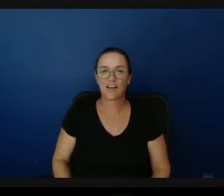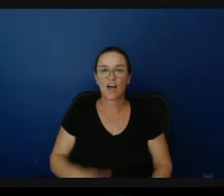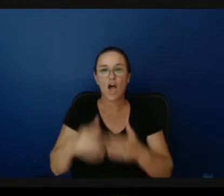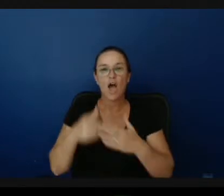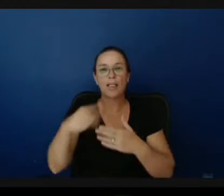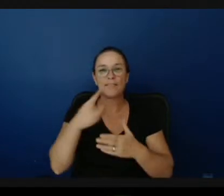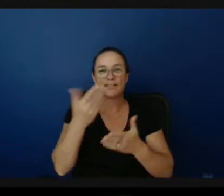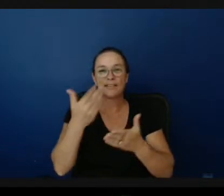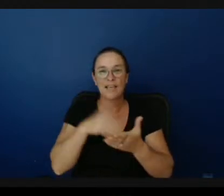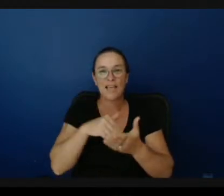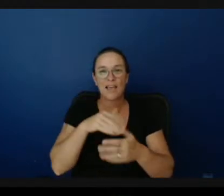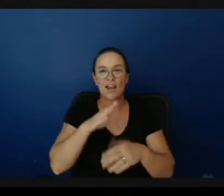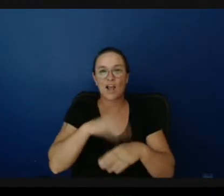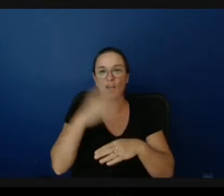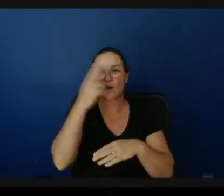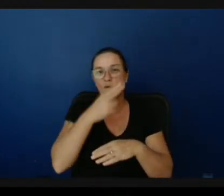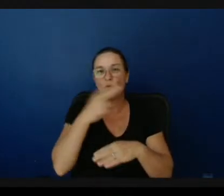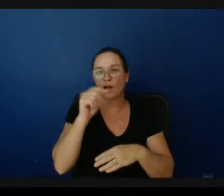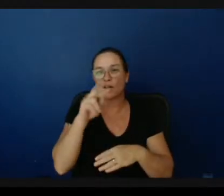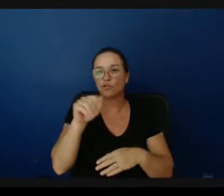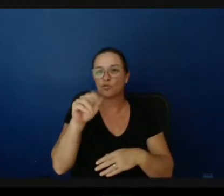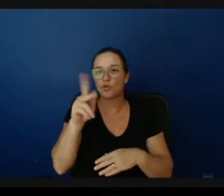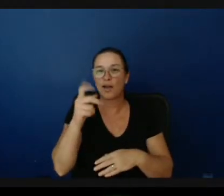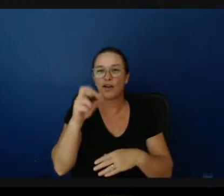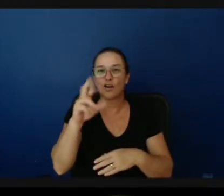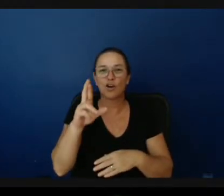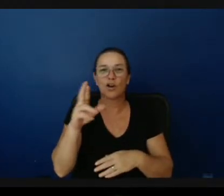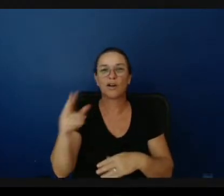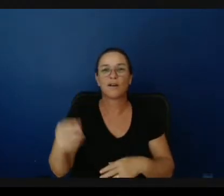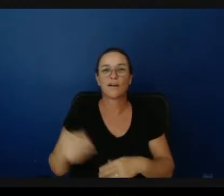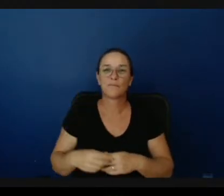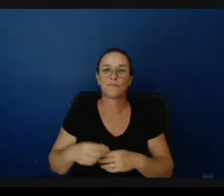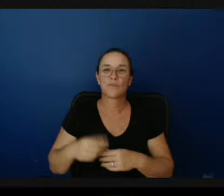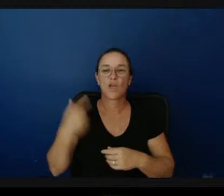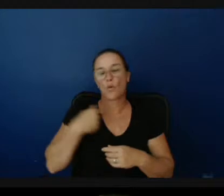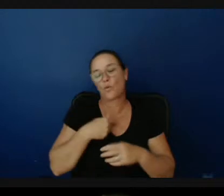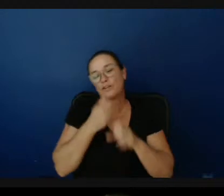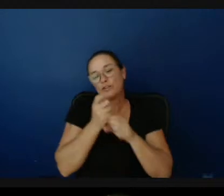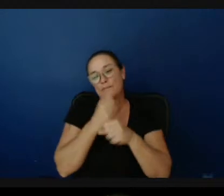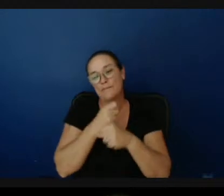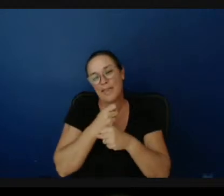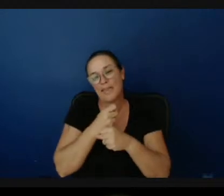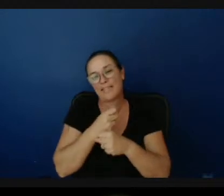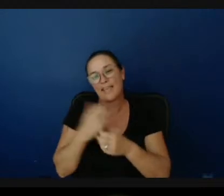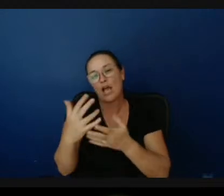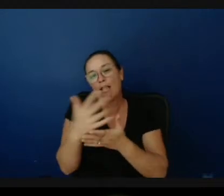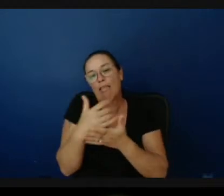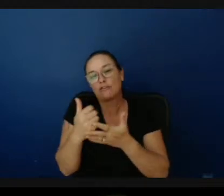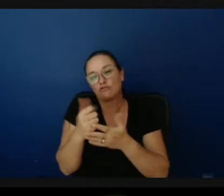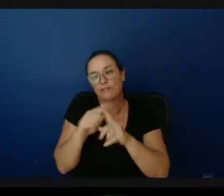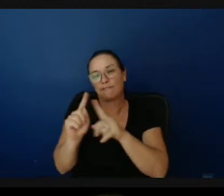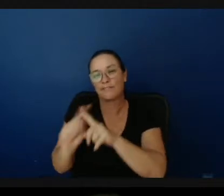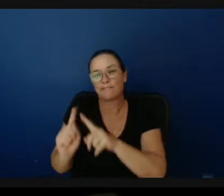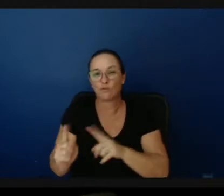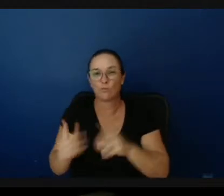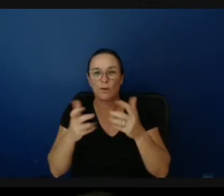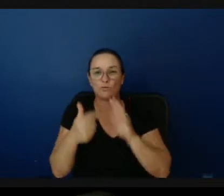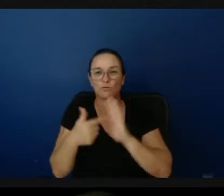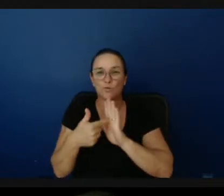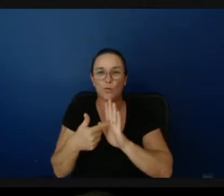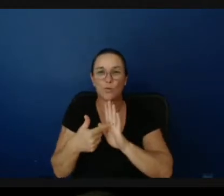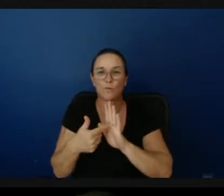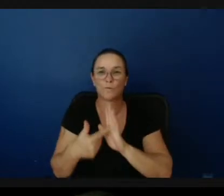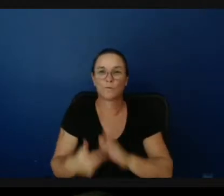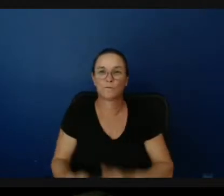Tracker. They're still saved there. We just went and created a little collection of them to highlight here for you this